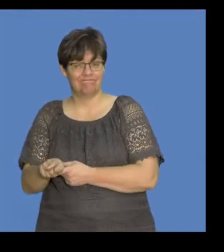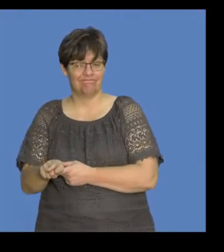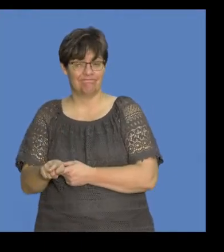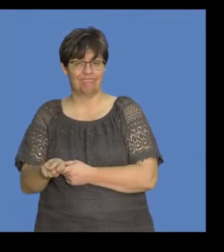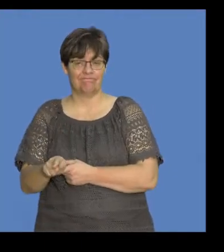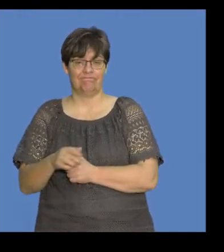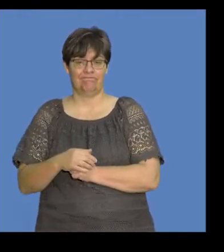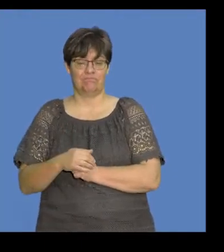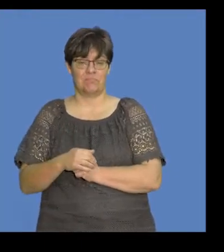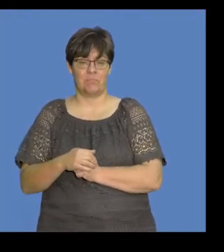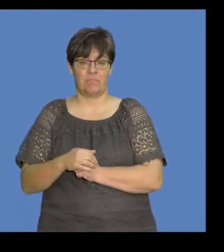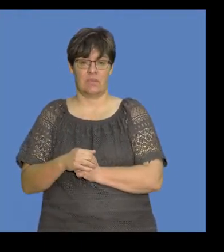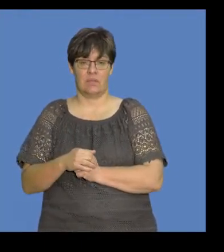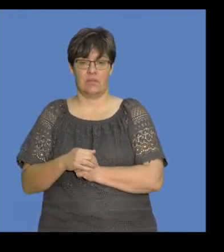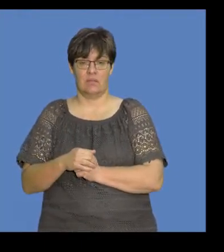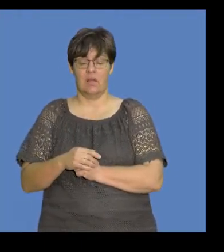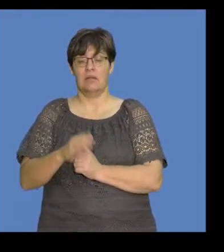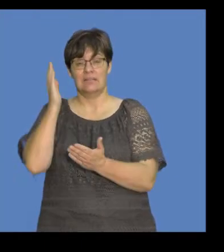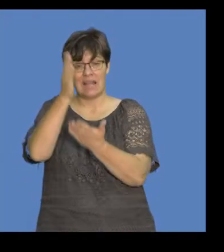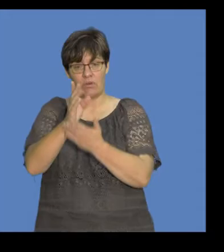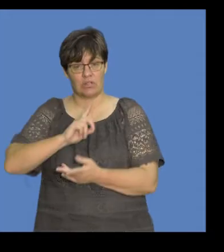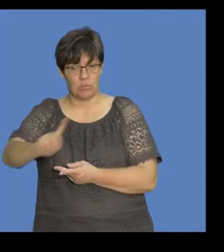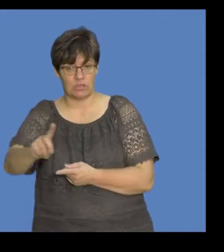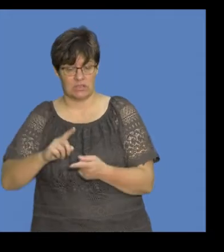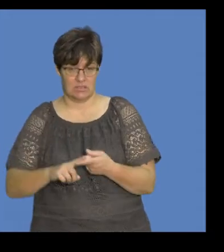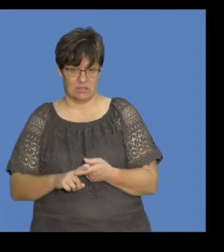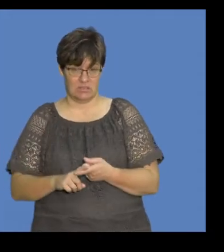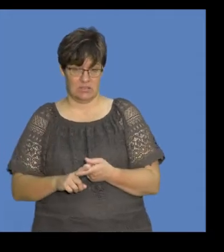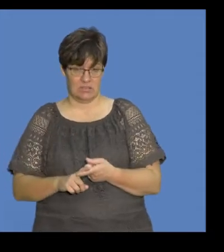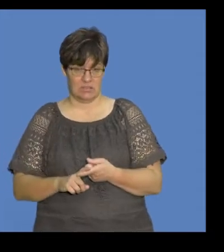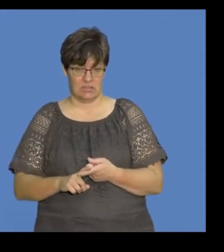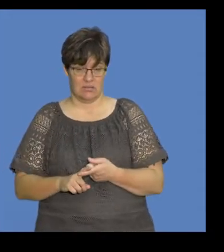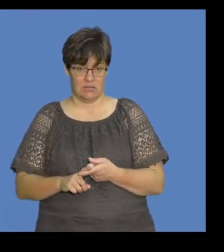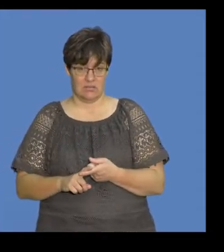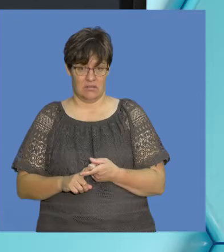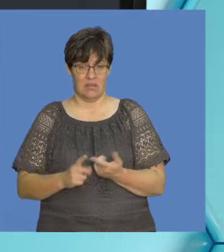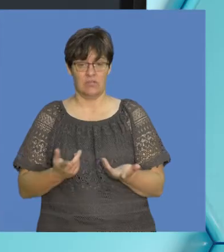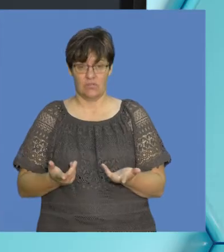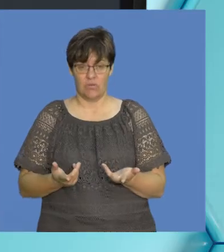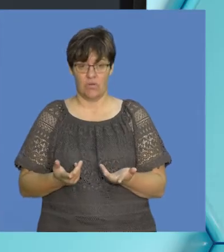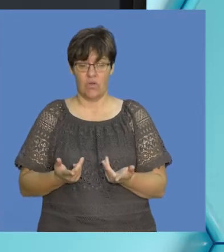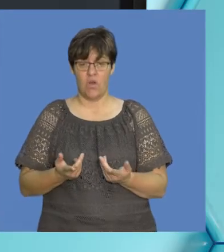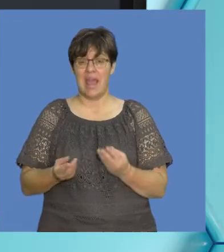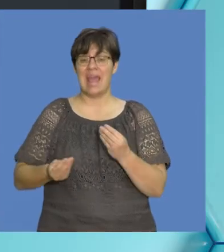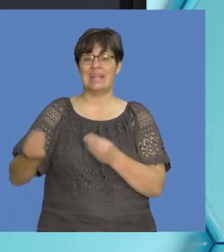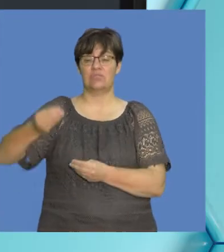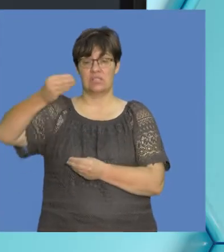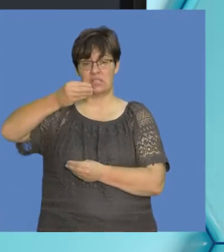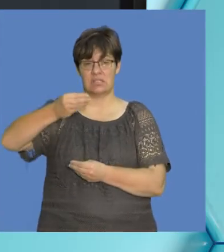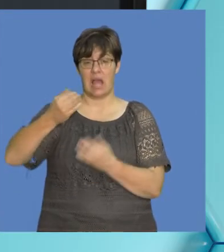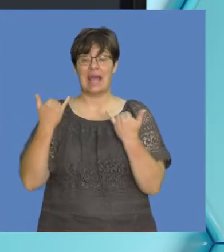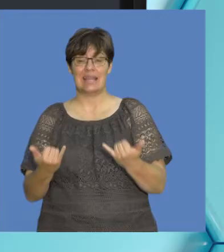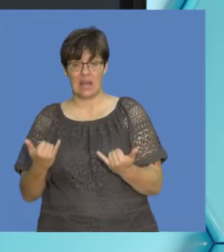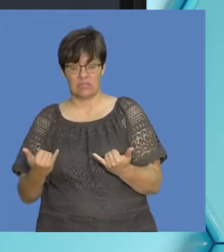be a direct deposit, money transferred directly into our bank account, right? Interest on current